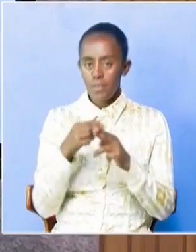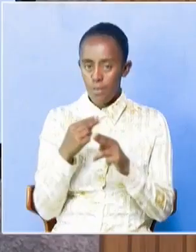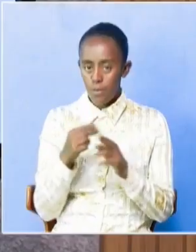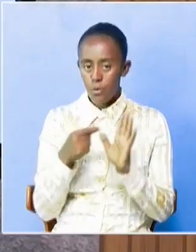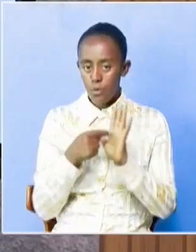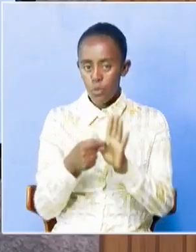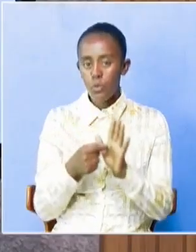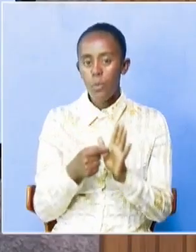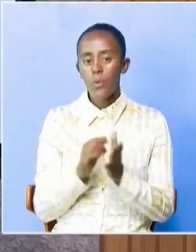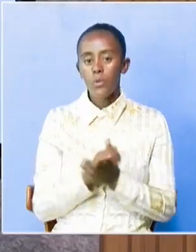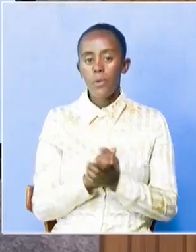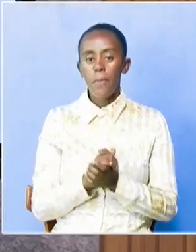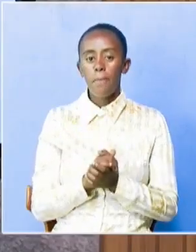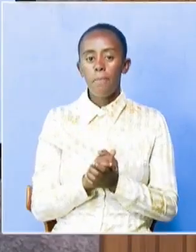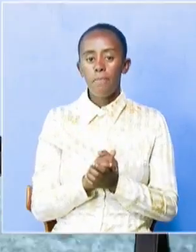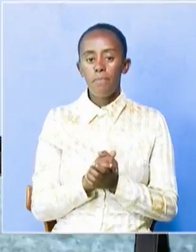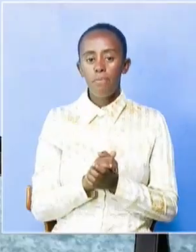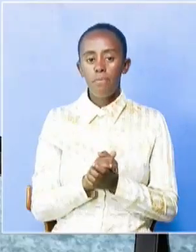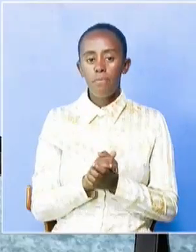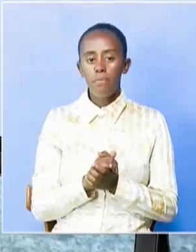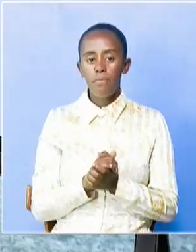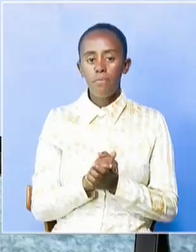show possession. Okay.